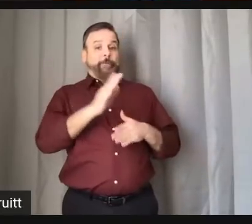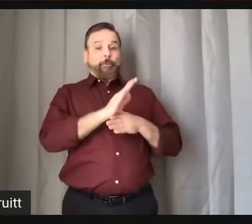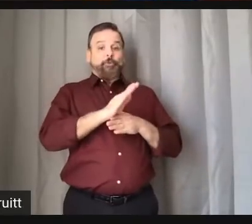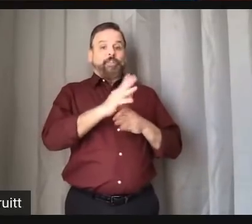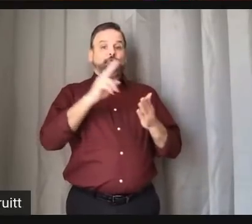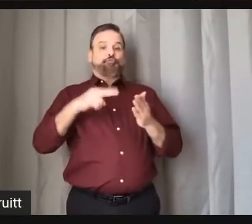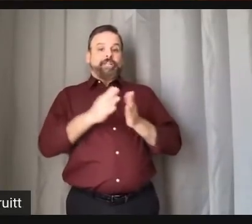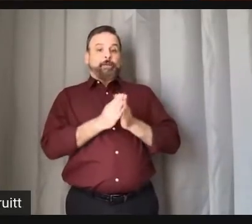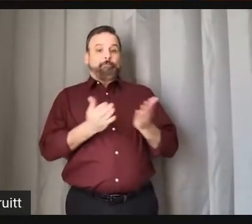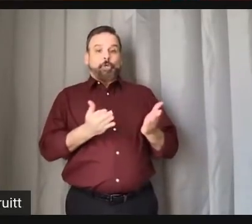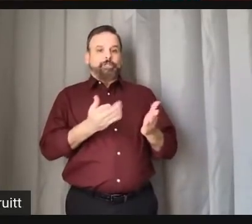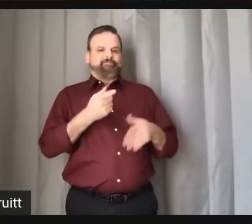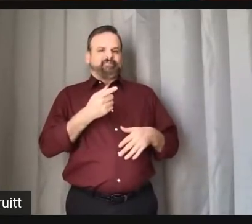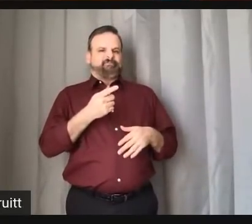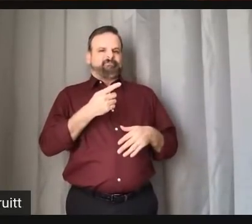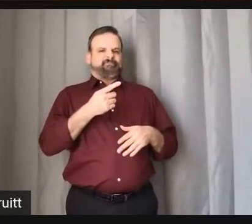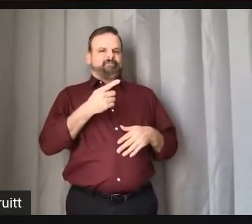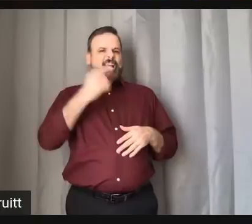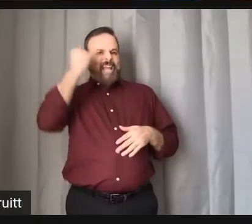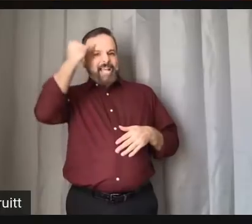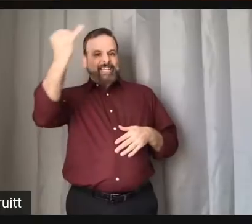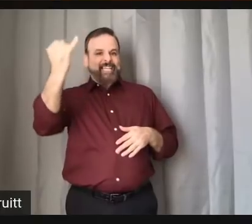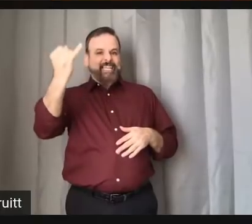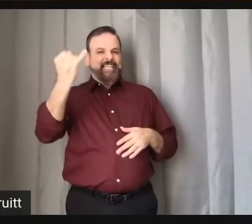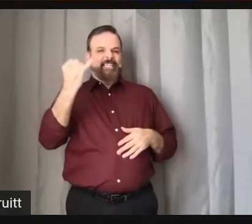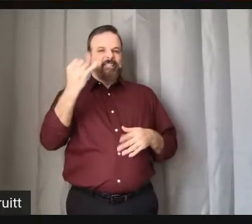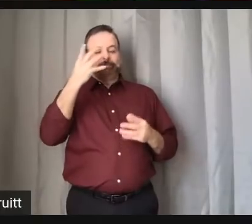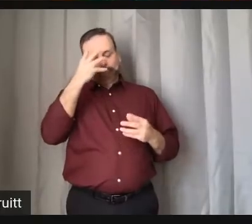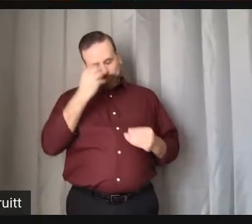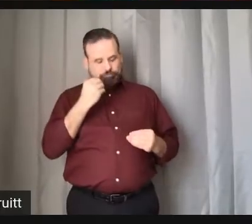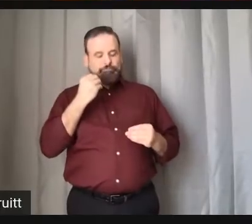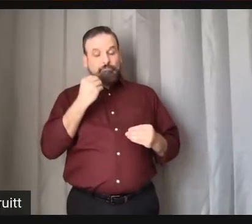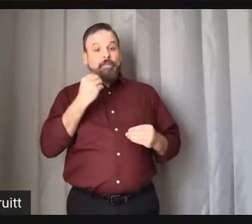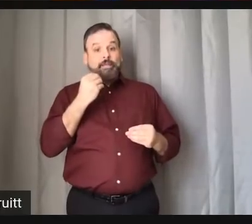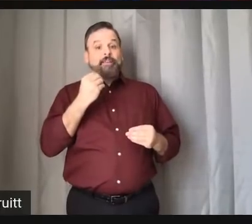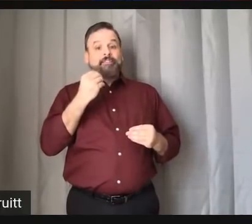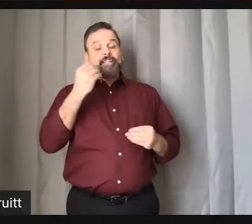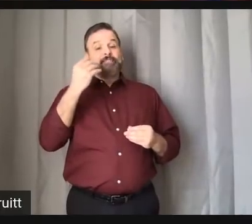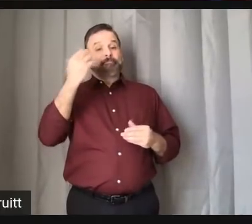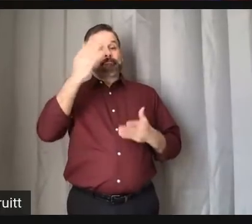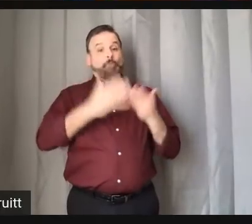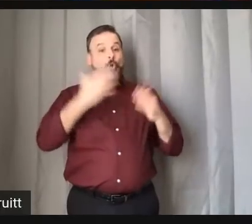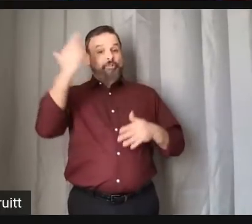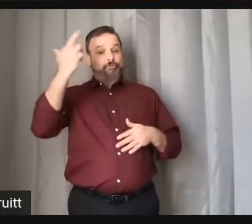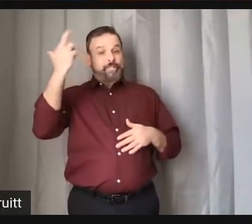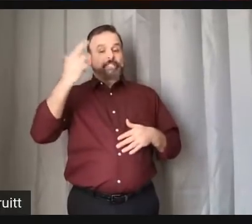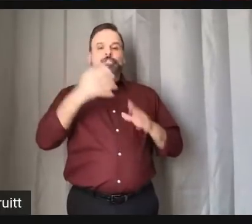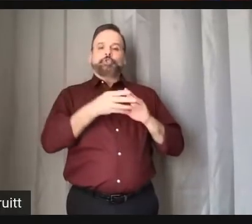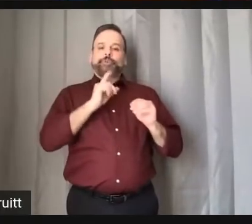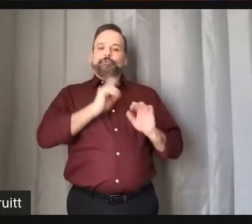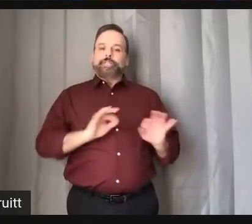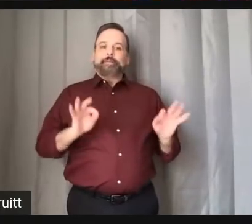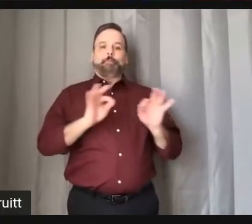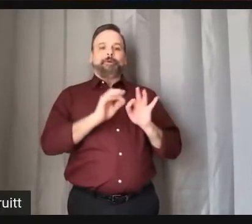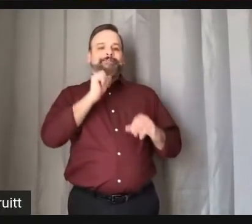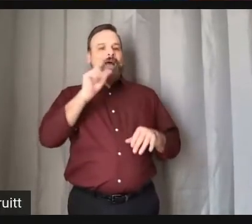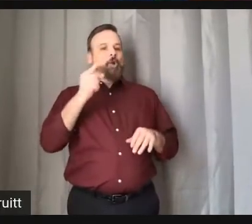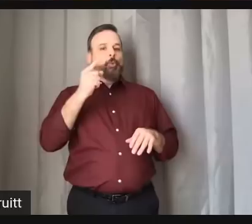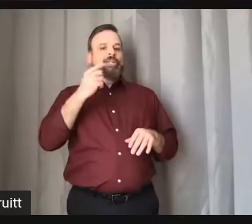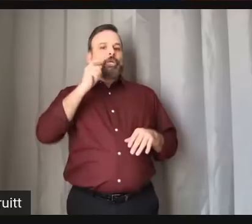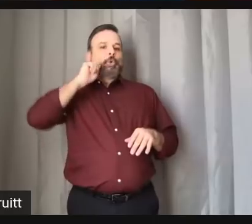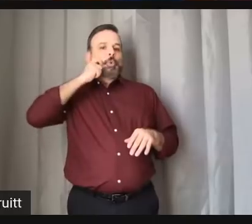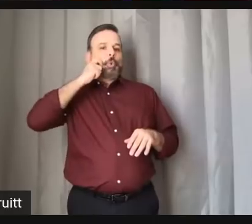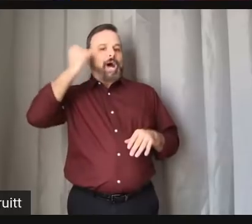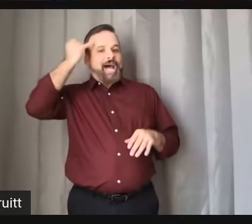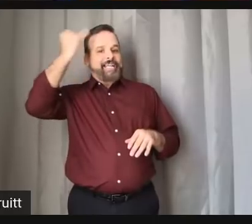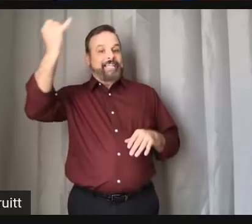that's just an idea and it puts you to sleep. And that's part of why stories really do matter, and not just cool ideas. So, you know, the